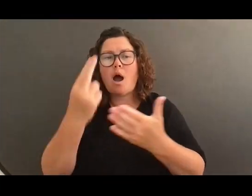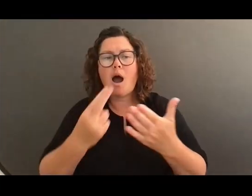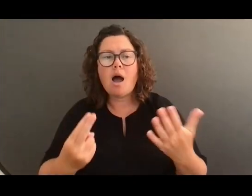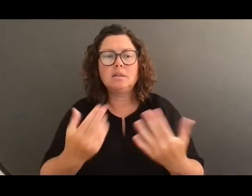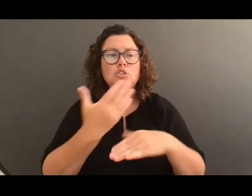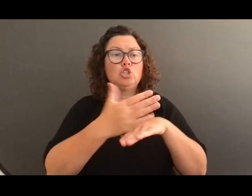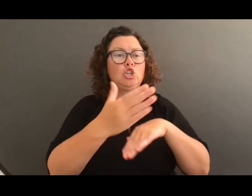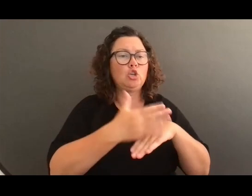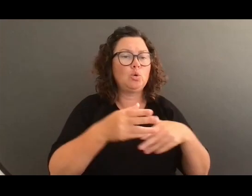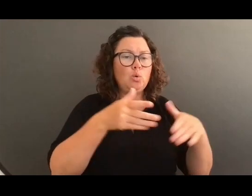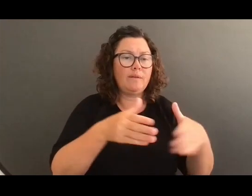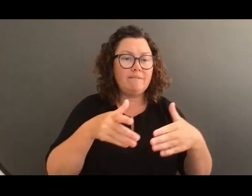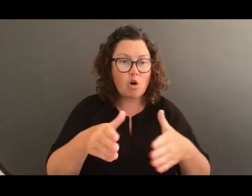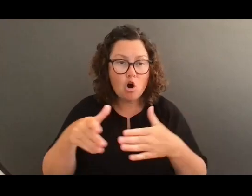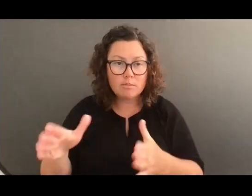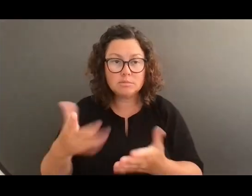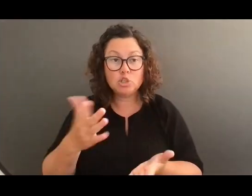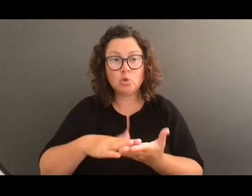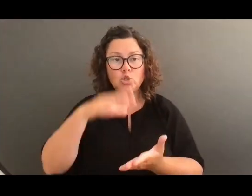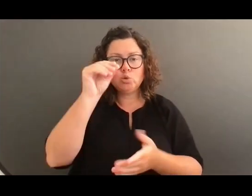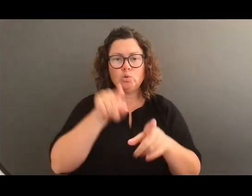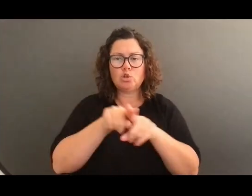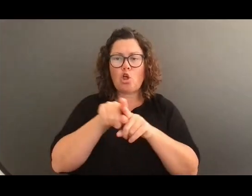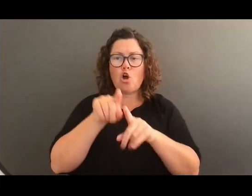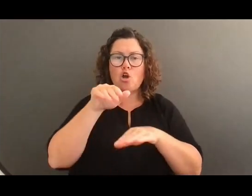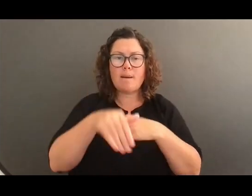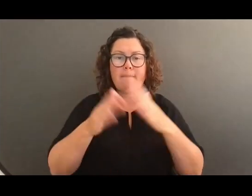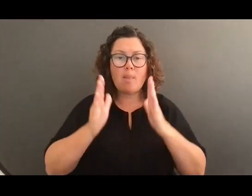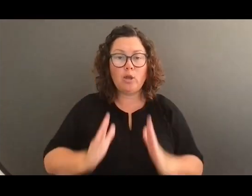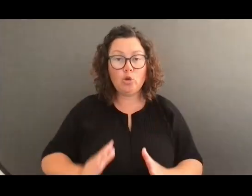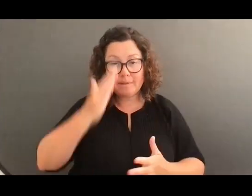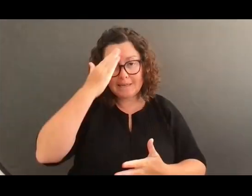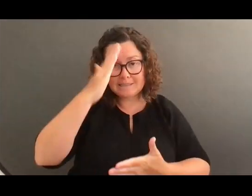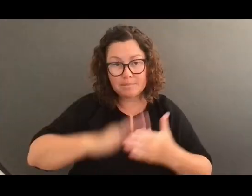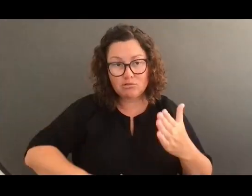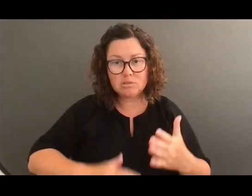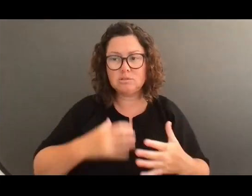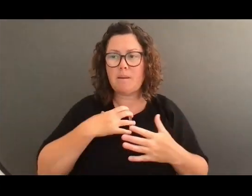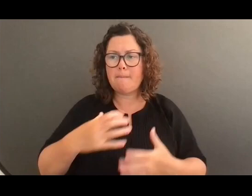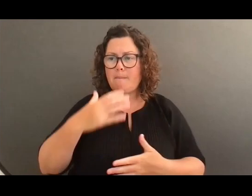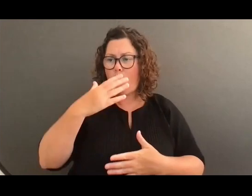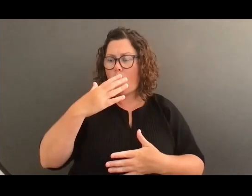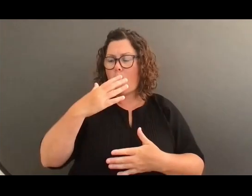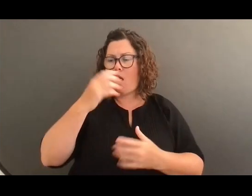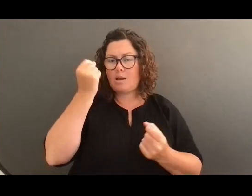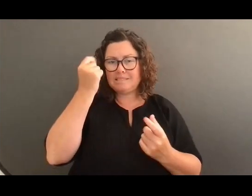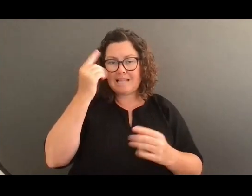of human experiences, understanding of themselves, their own identity, etc.